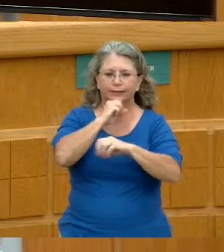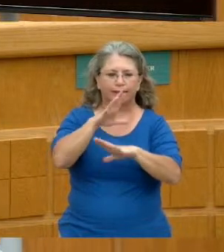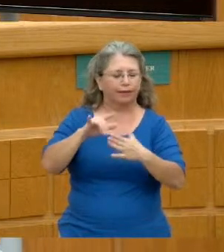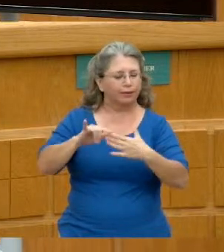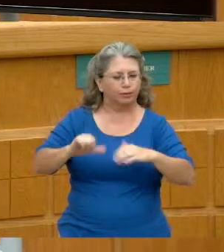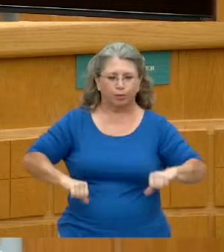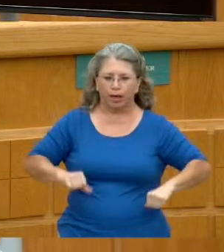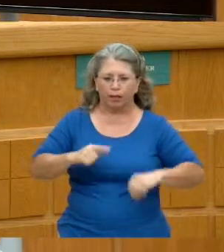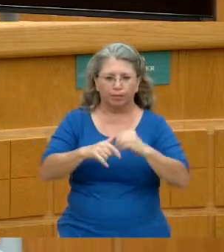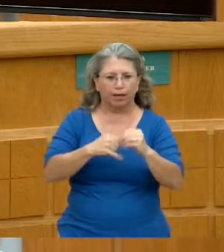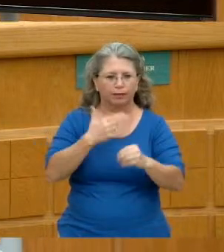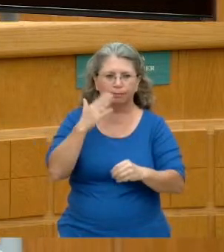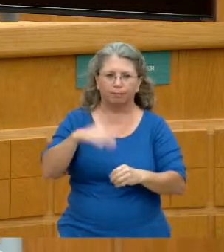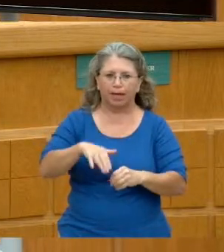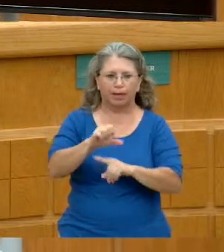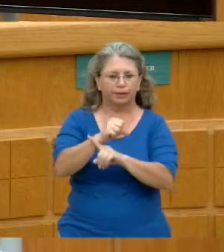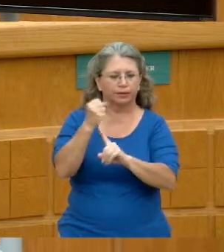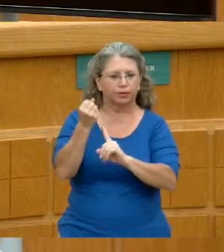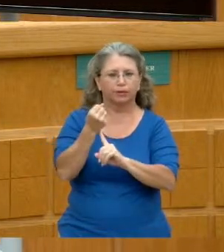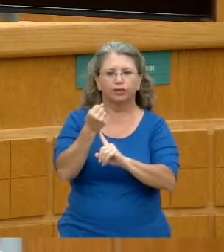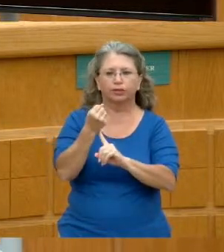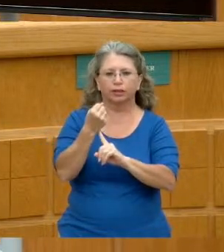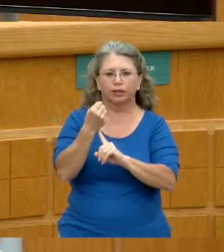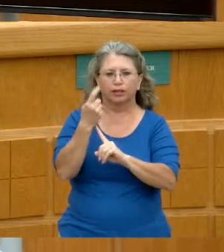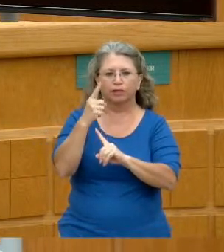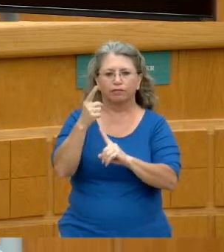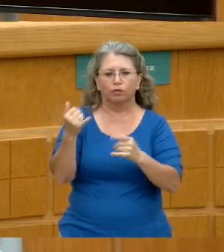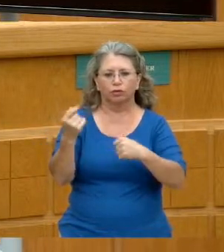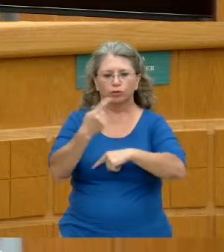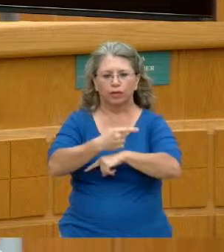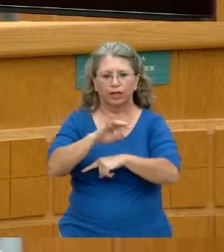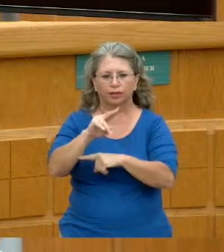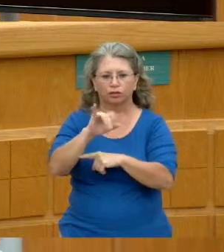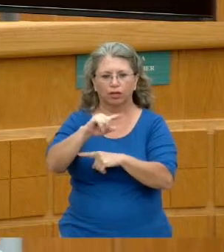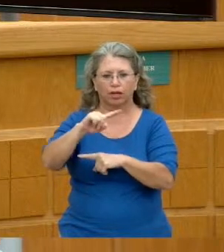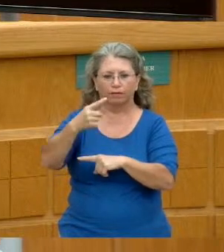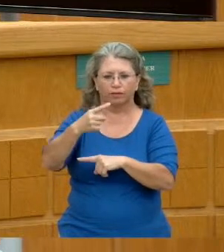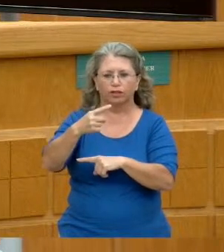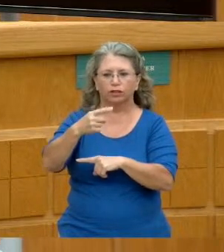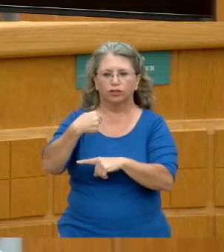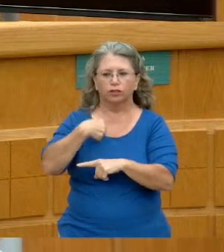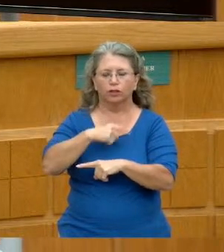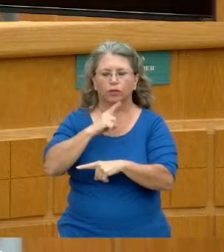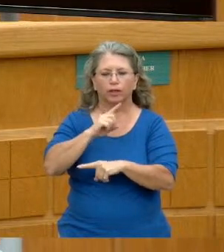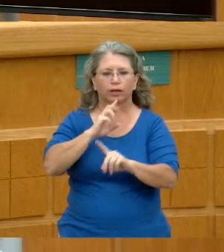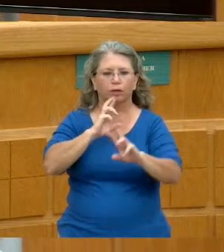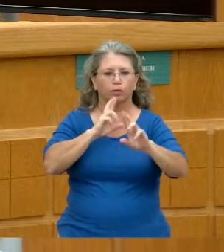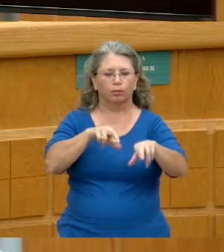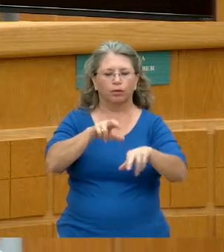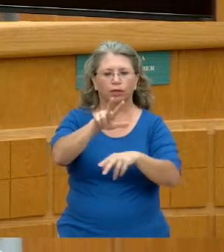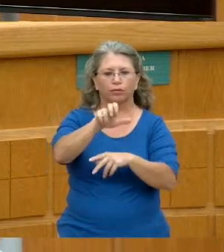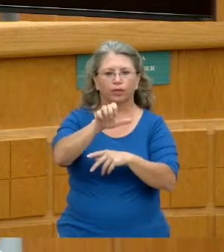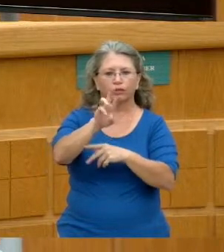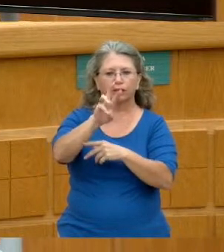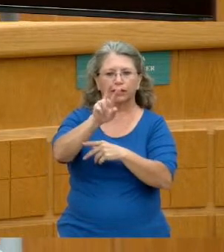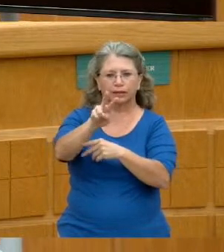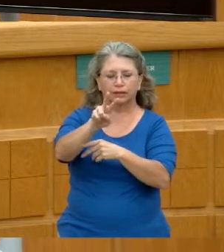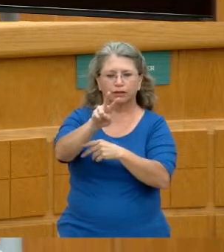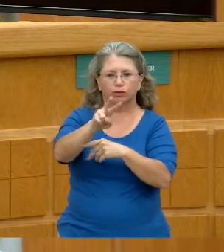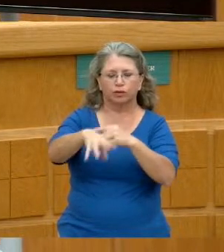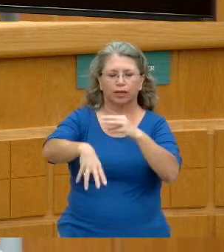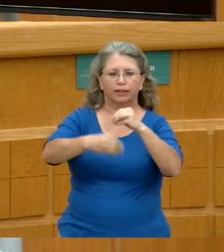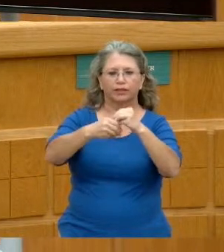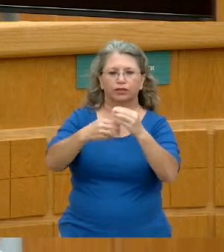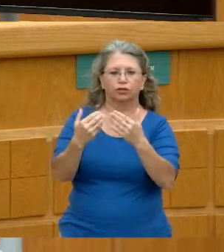bad situation. So for today, July 1, we're reporting 362